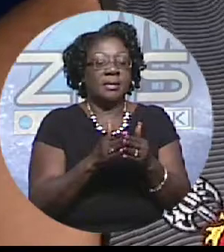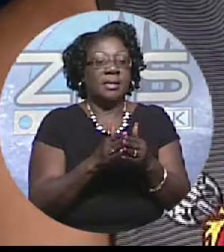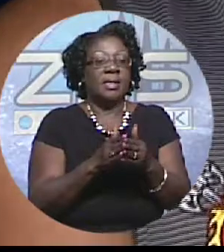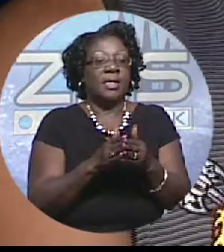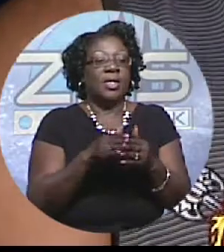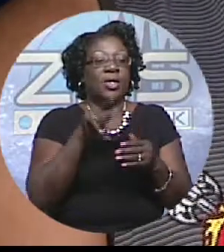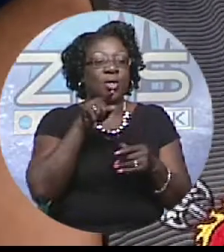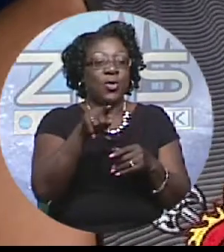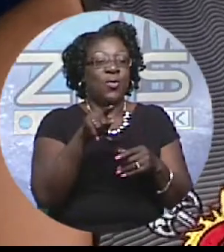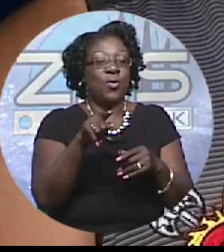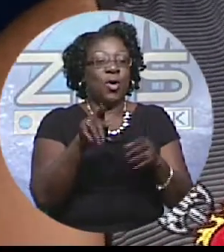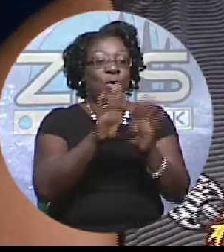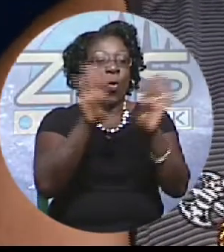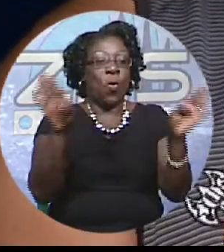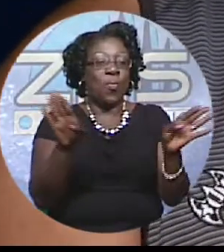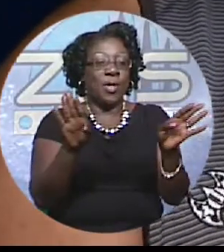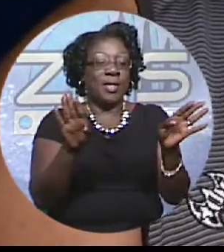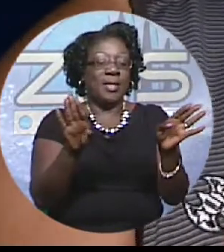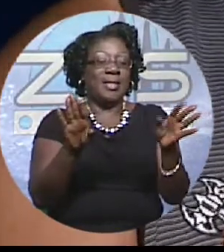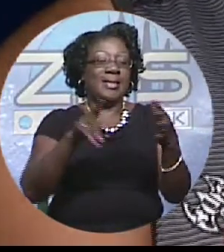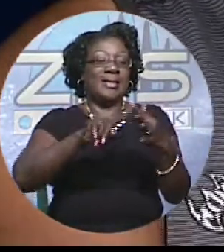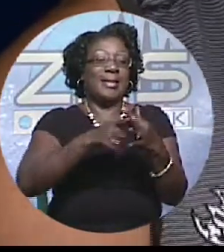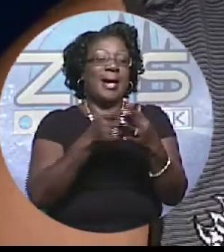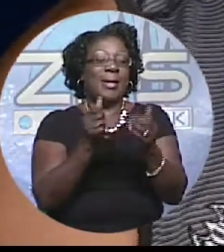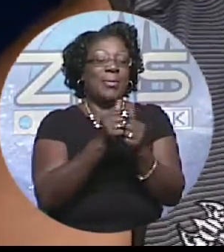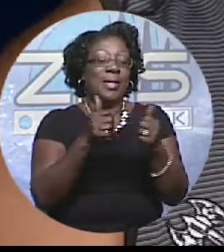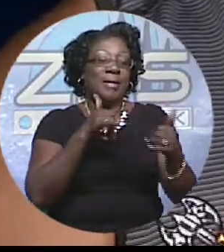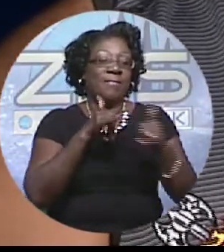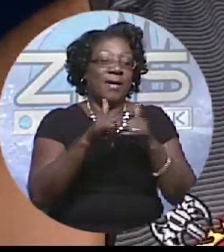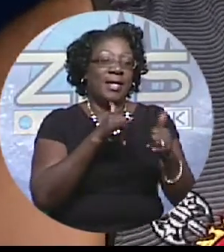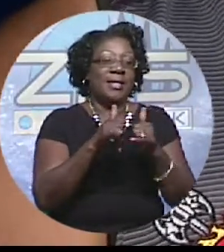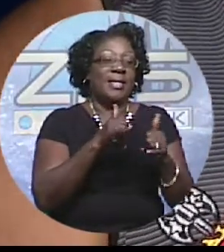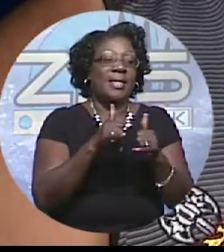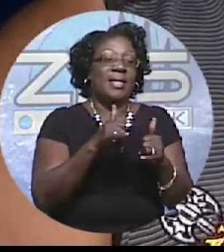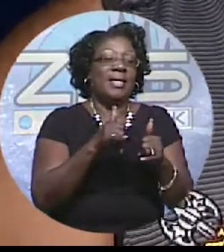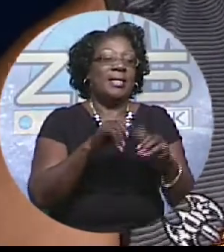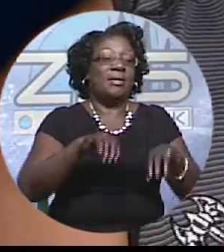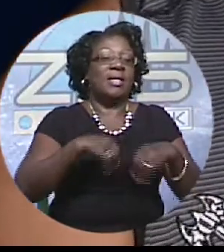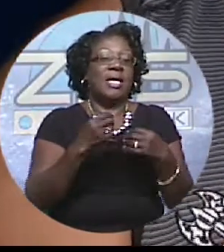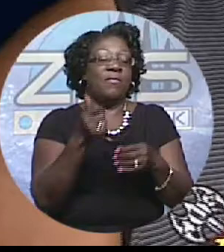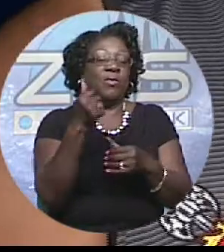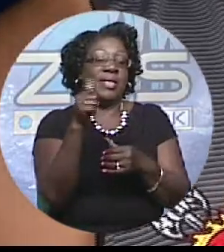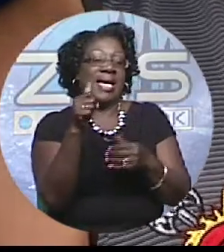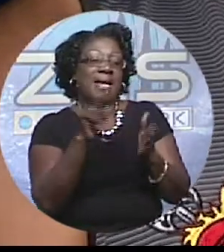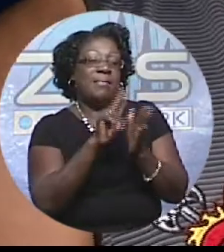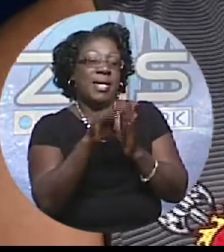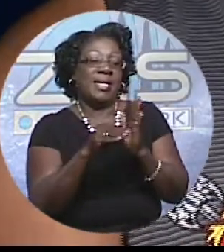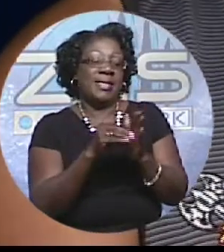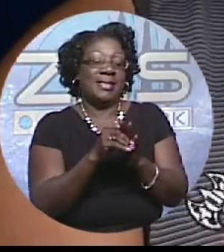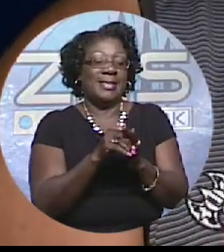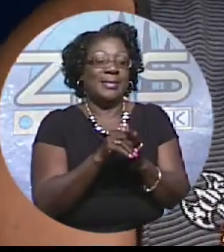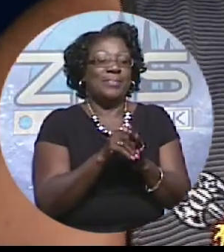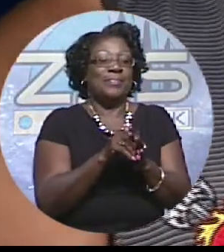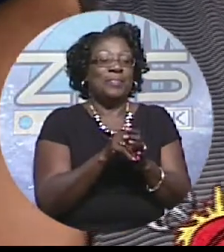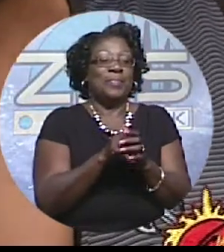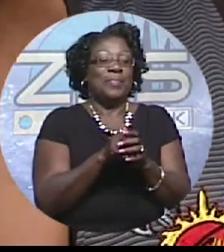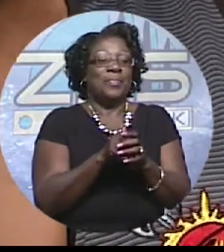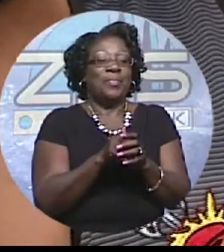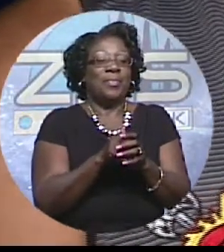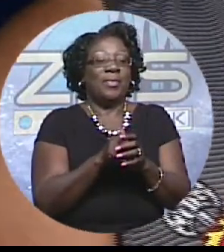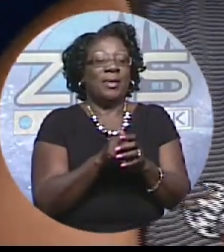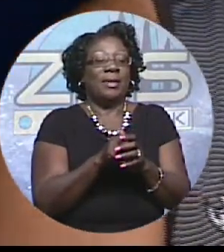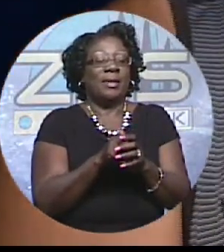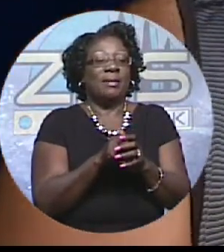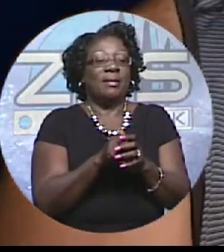Yeah, you're going to open the event, so I give you 10 minutes. I want to see who stands up in 10 minutes. I don't need 10 minutes for Rev. You don't need 10 minutes?